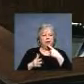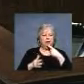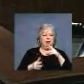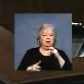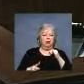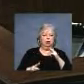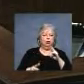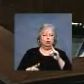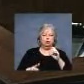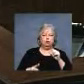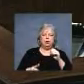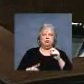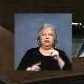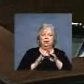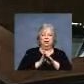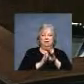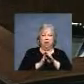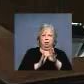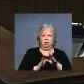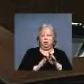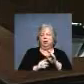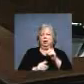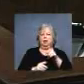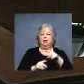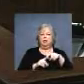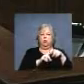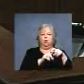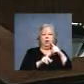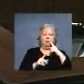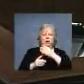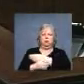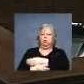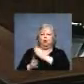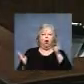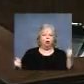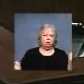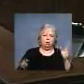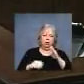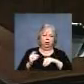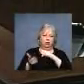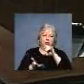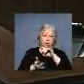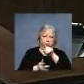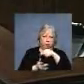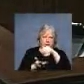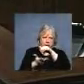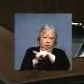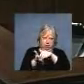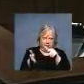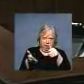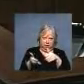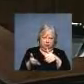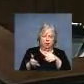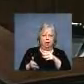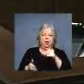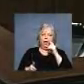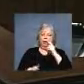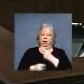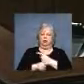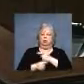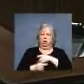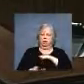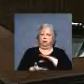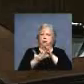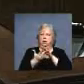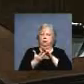Richardson development, and this moratorium is far broader than that, and I think that the proper approach would